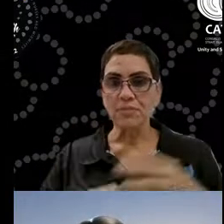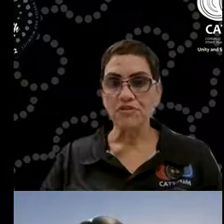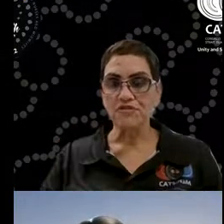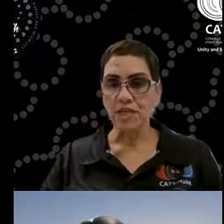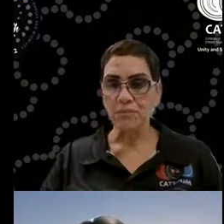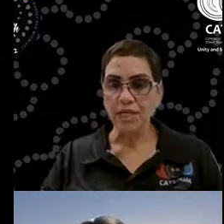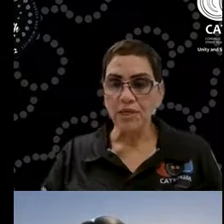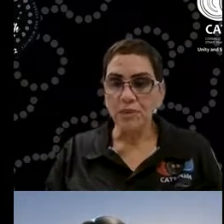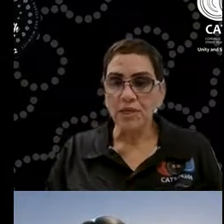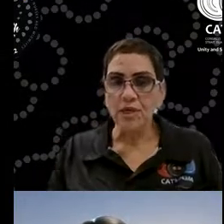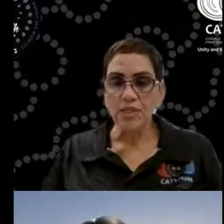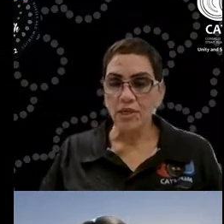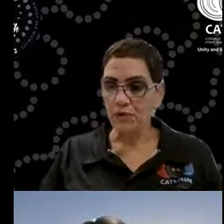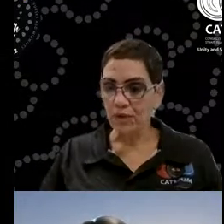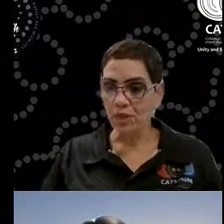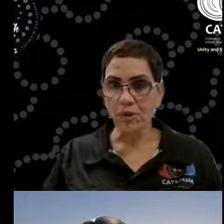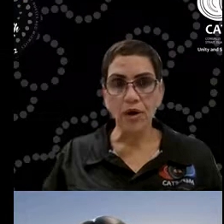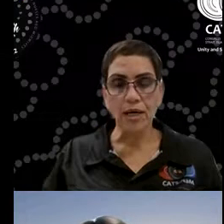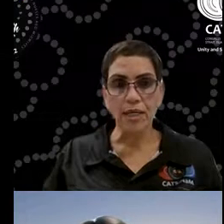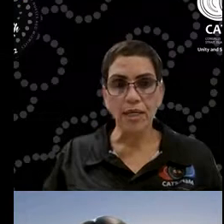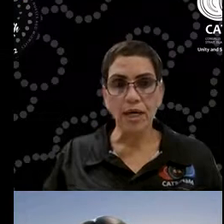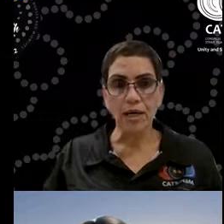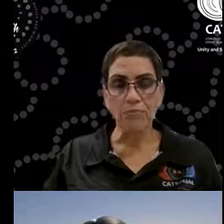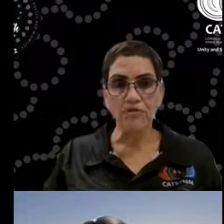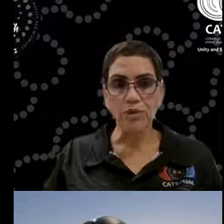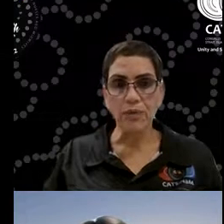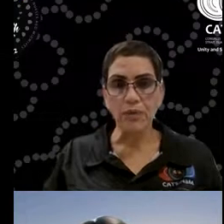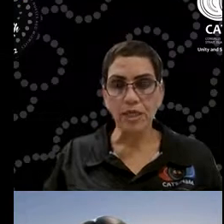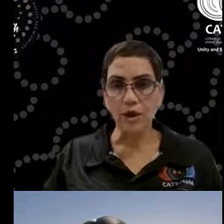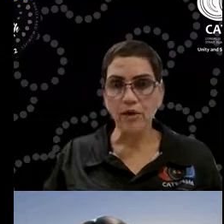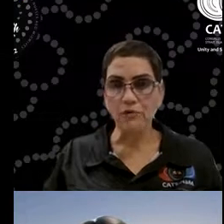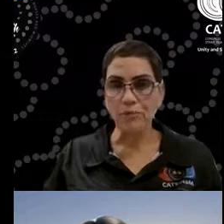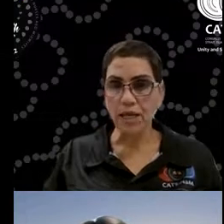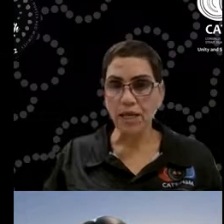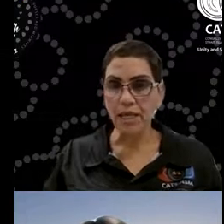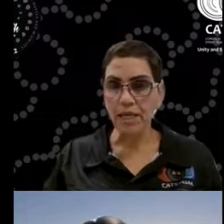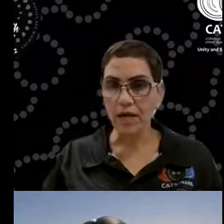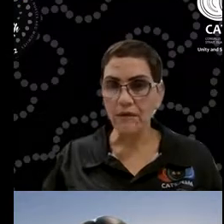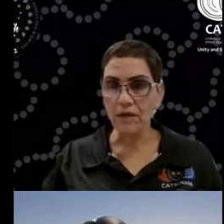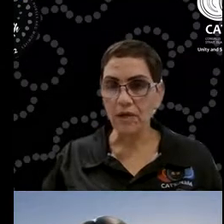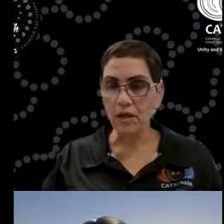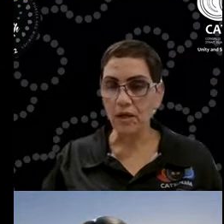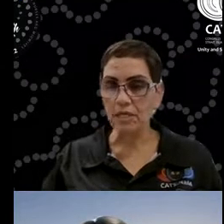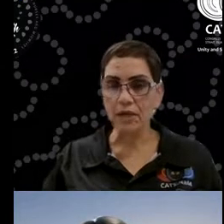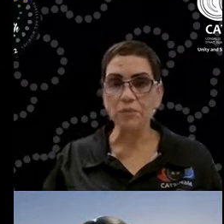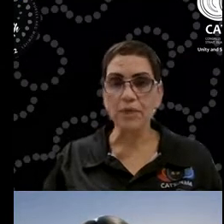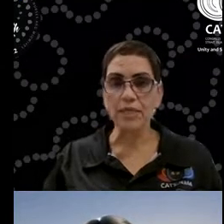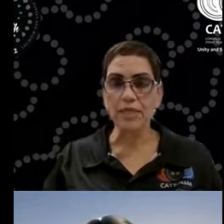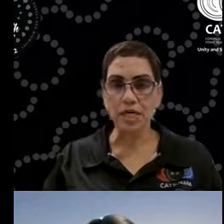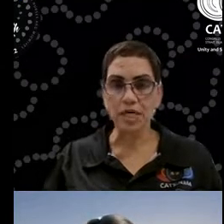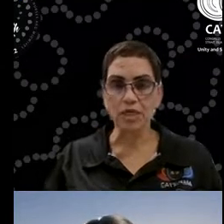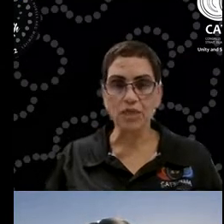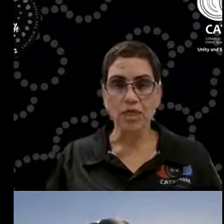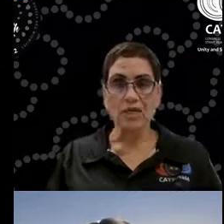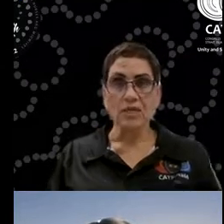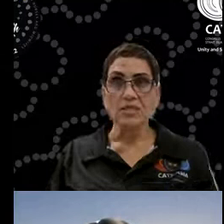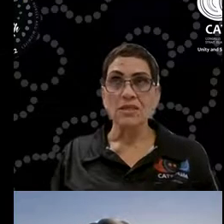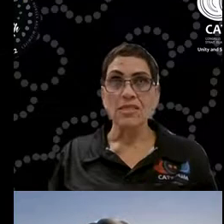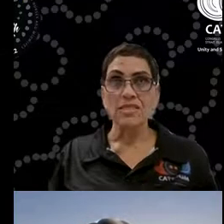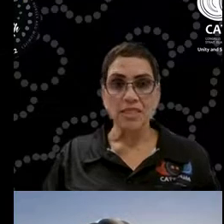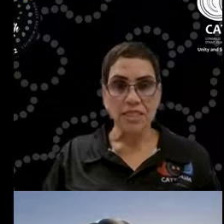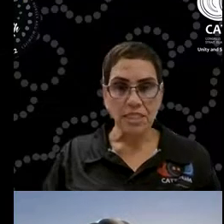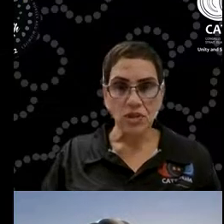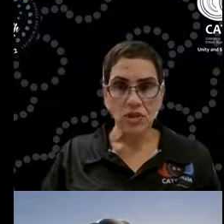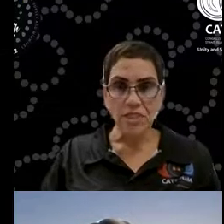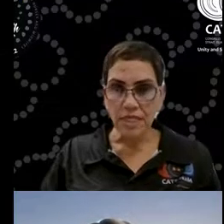So this is some of the feedback that we got. So we run a pilot before we went live with Mullumbimby on Close the Gap Week in March.